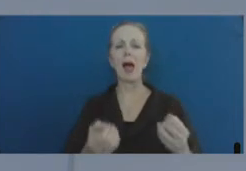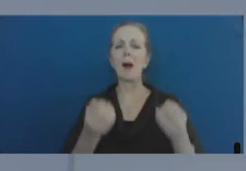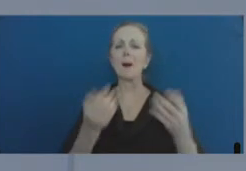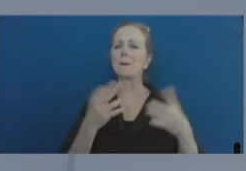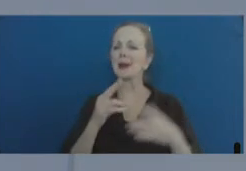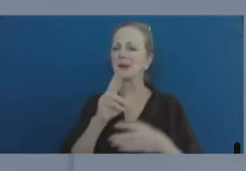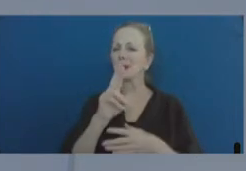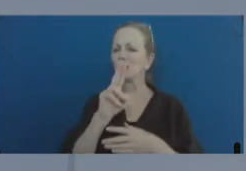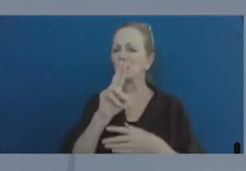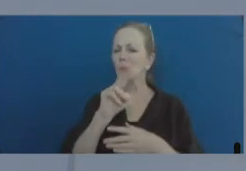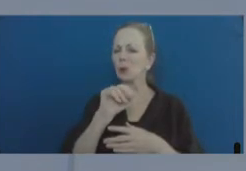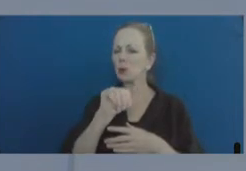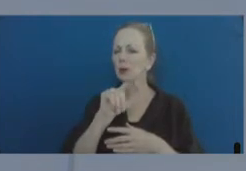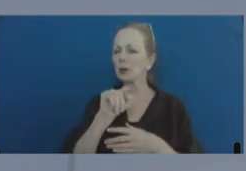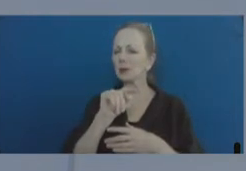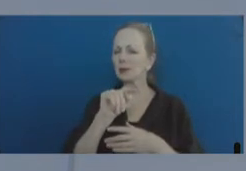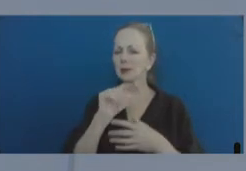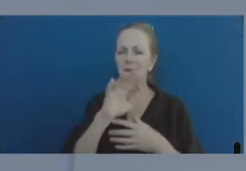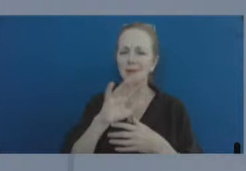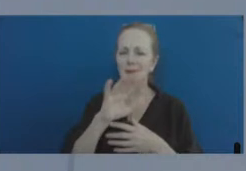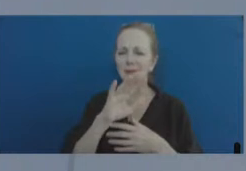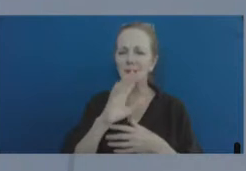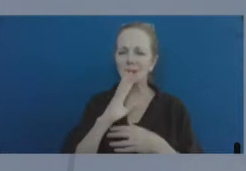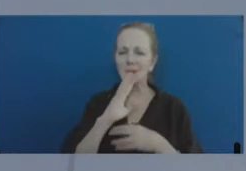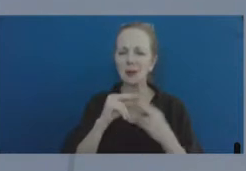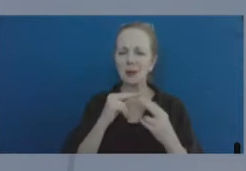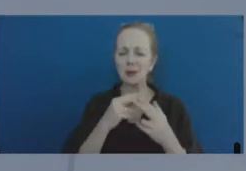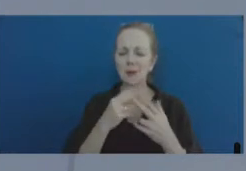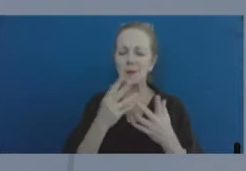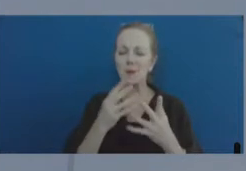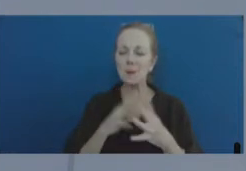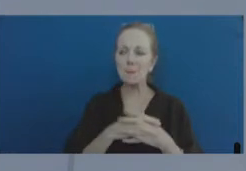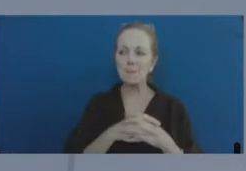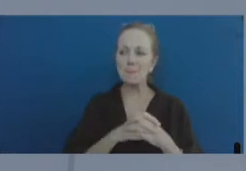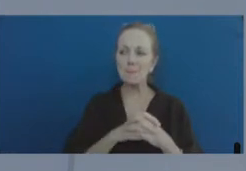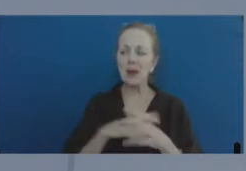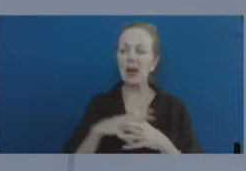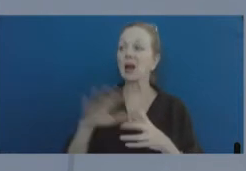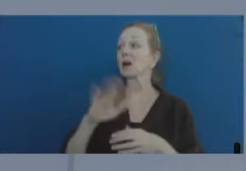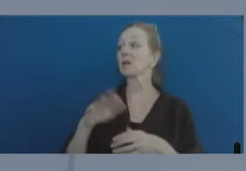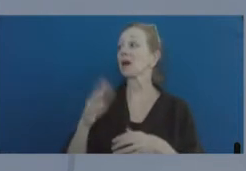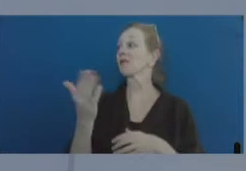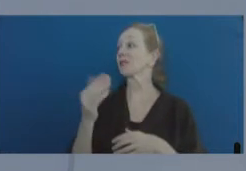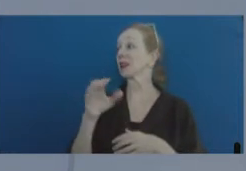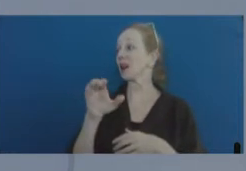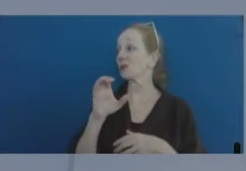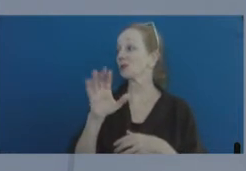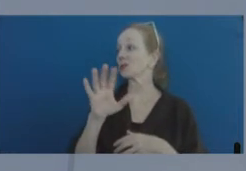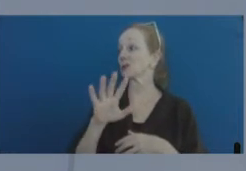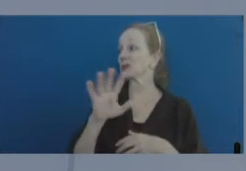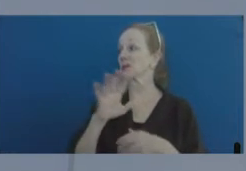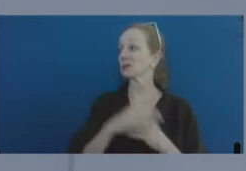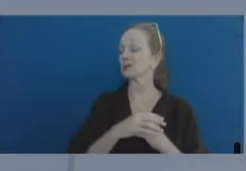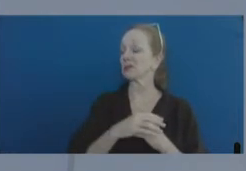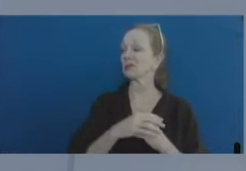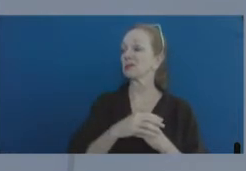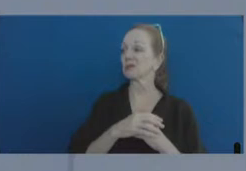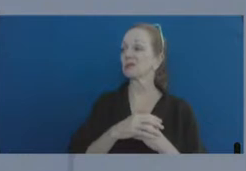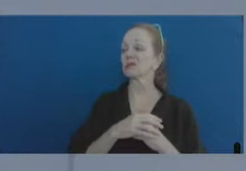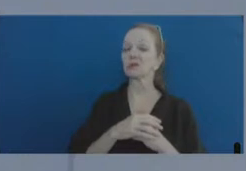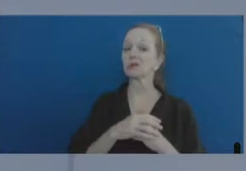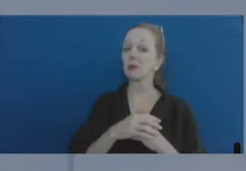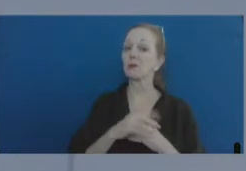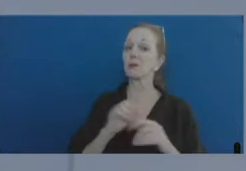talking about here? There's probably 1,500 or so. There's a good number. But